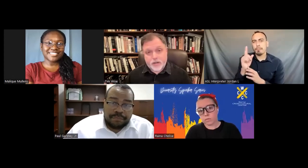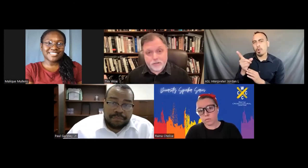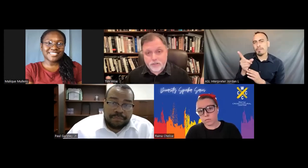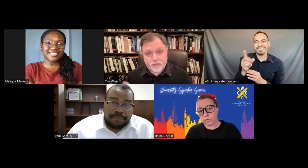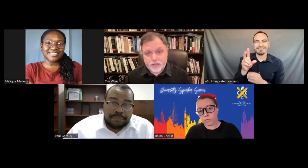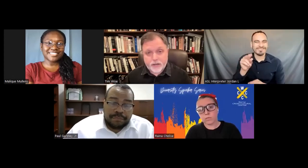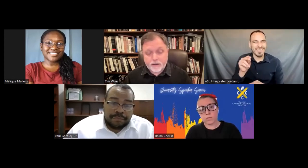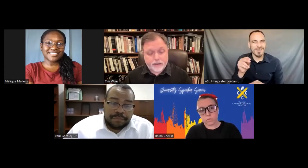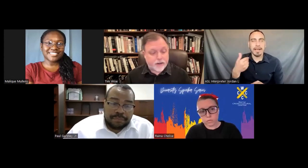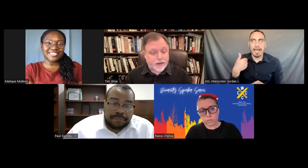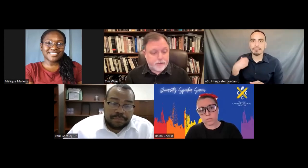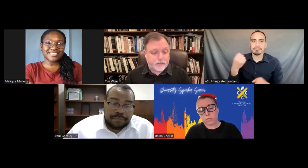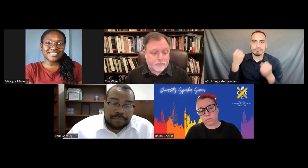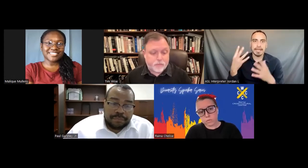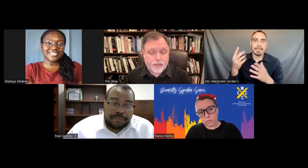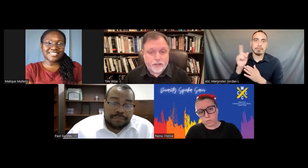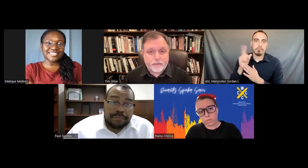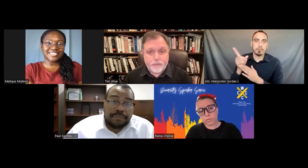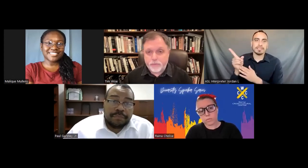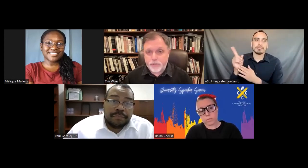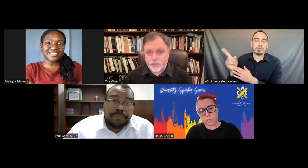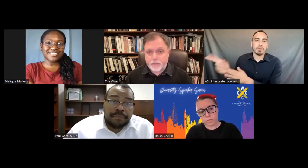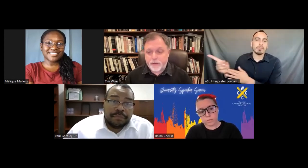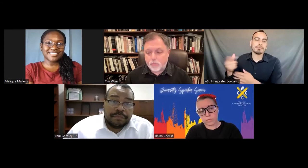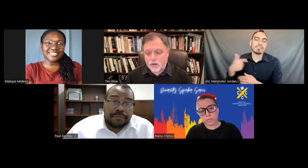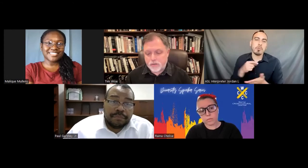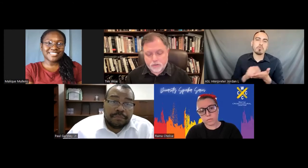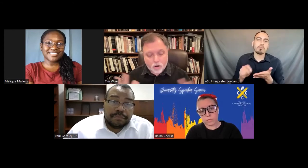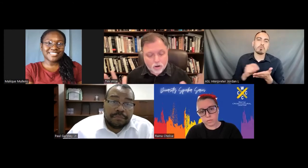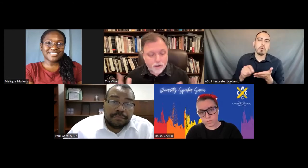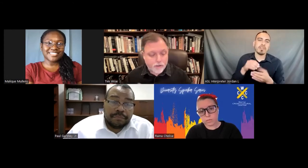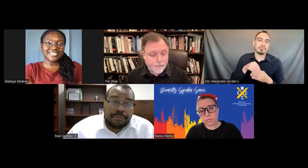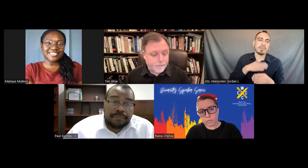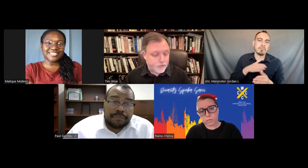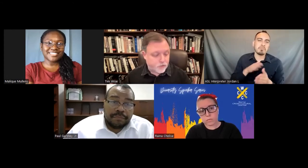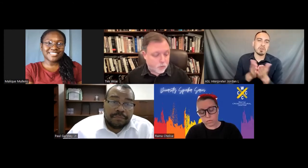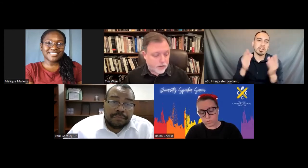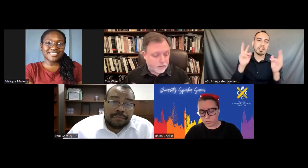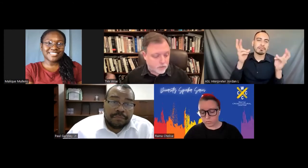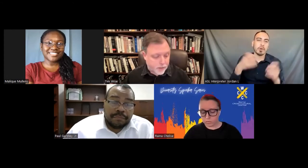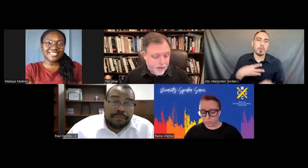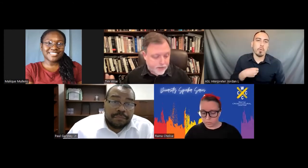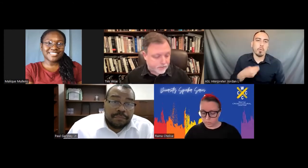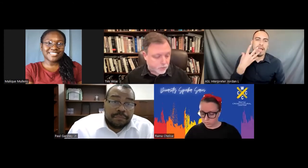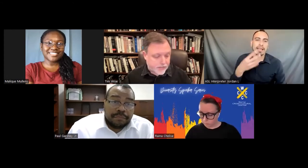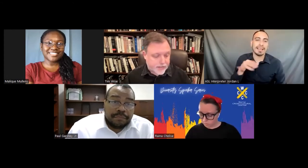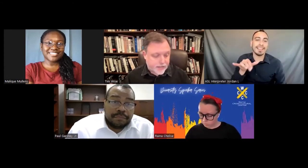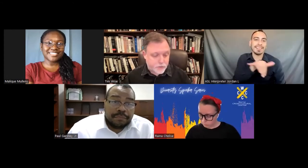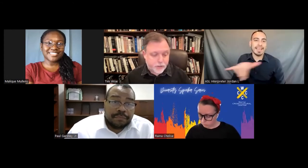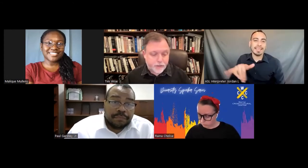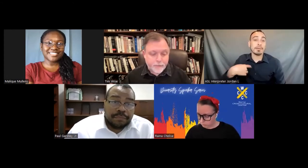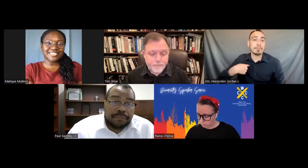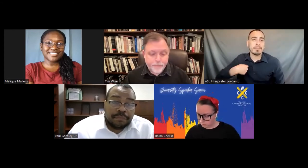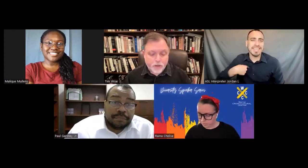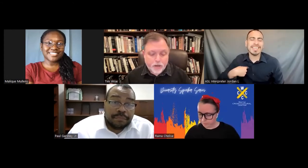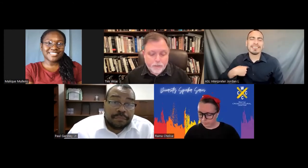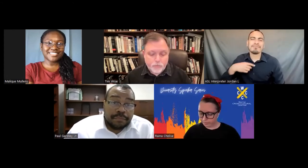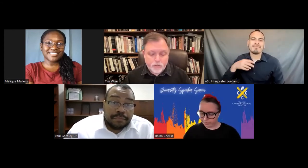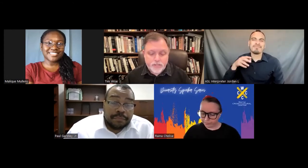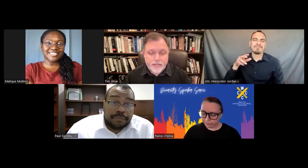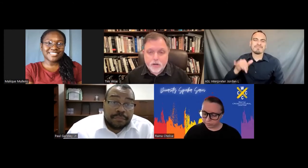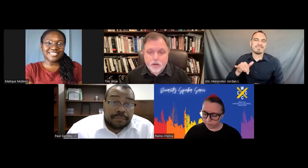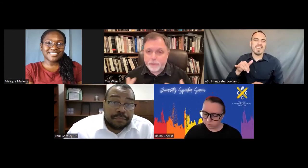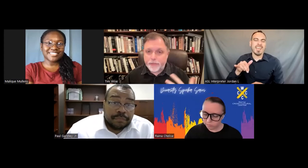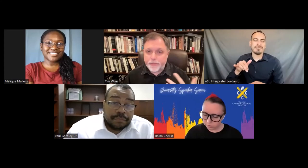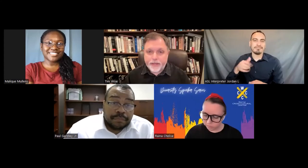to my childhood. I write about them in White Like Me, which is my memoir. It's a long story spanning several decades, but I